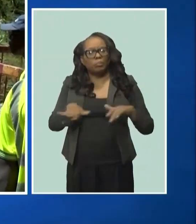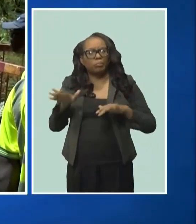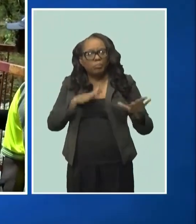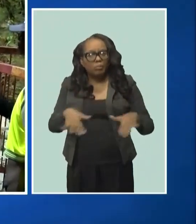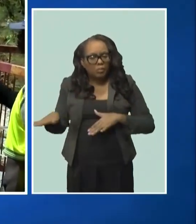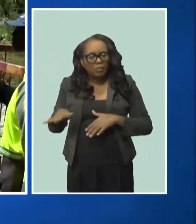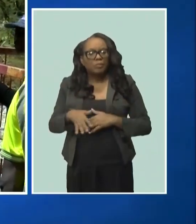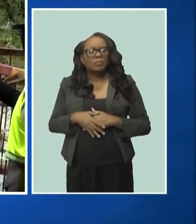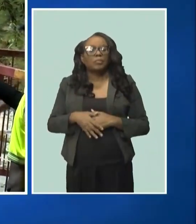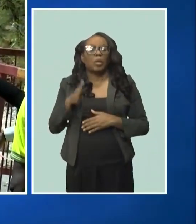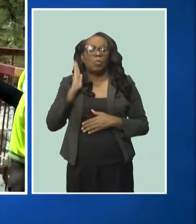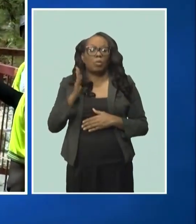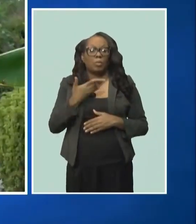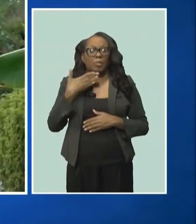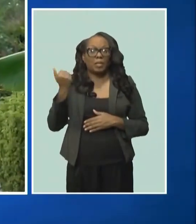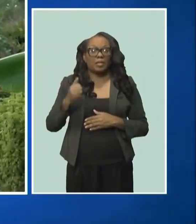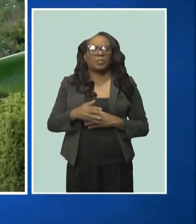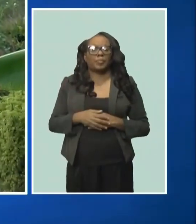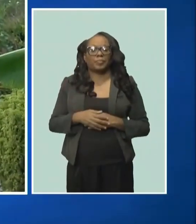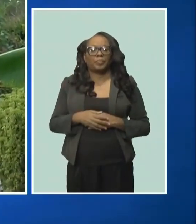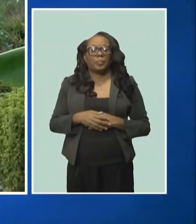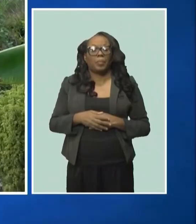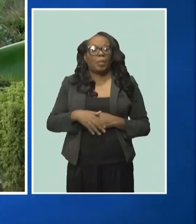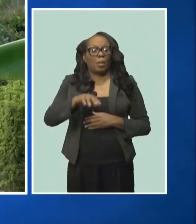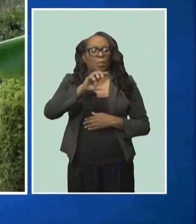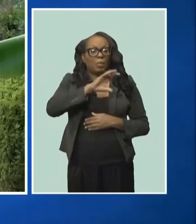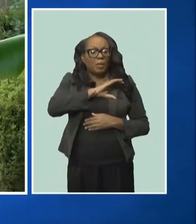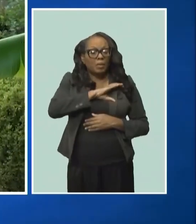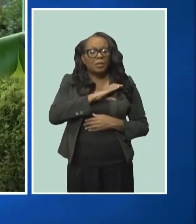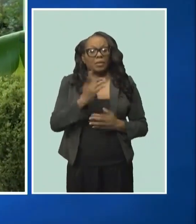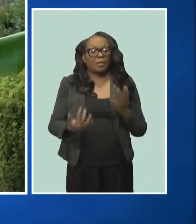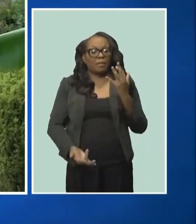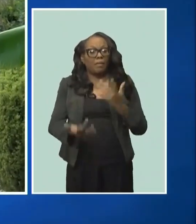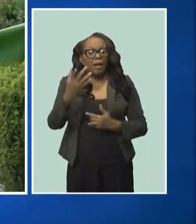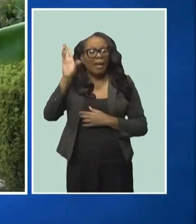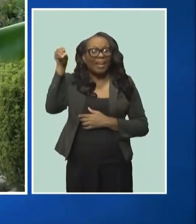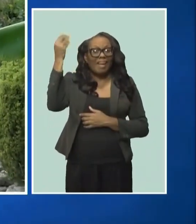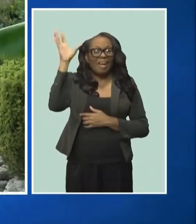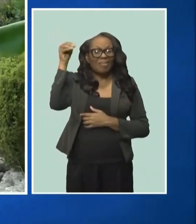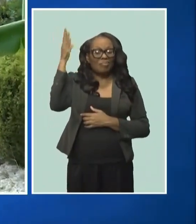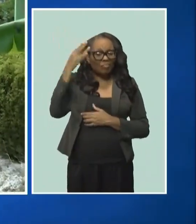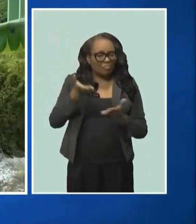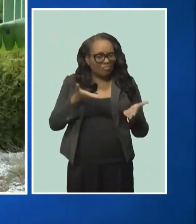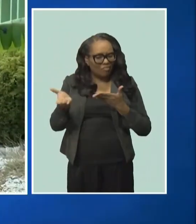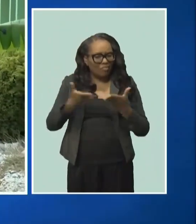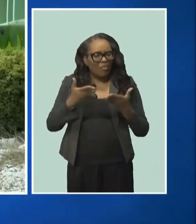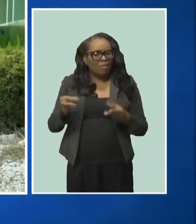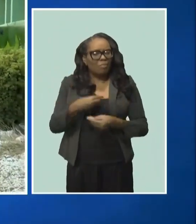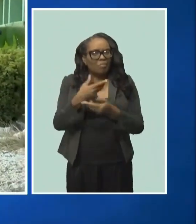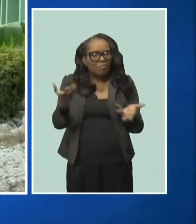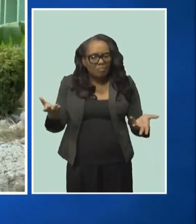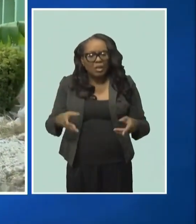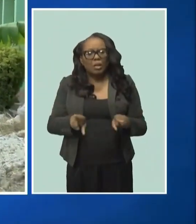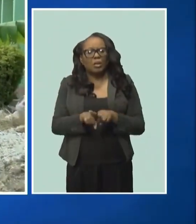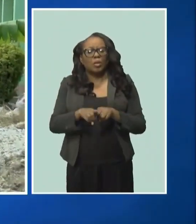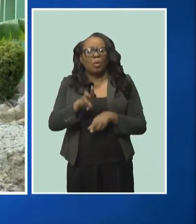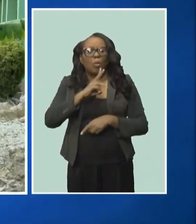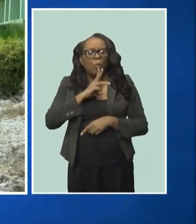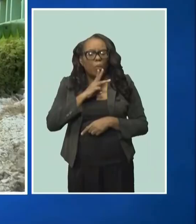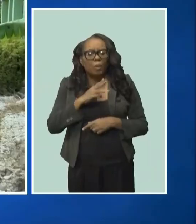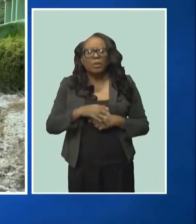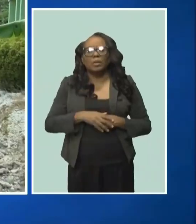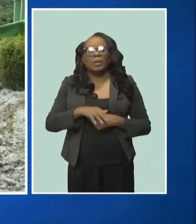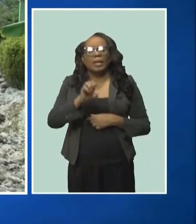included representatives from the police, fire and the ambulance services, as well as utilities, the Sanitation Service Authority